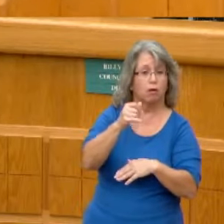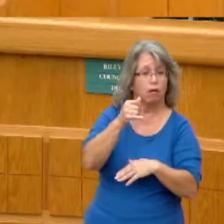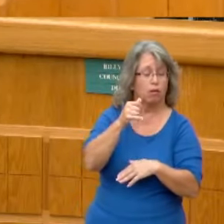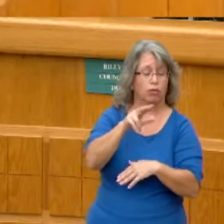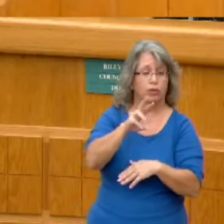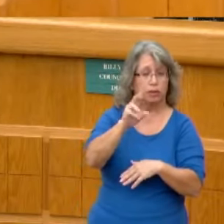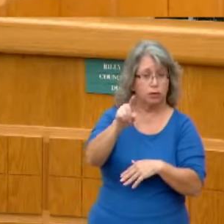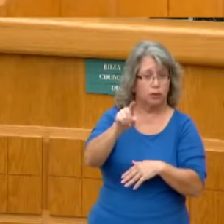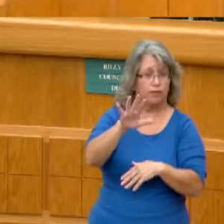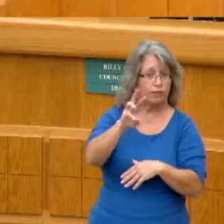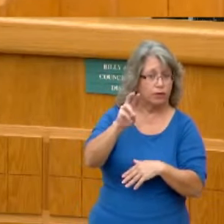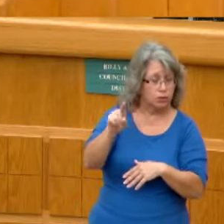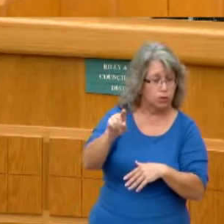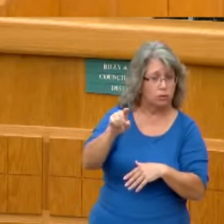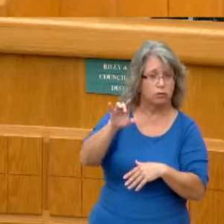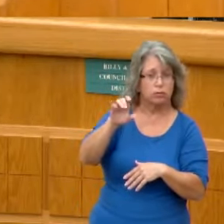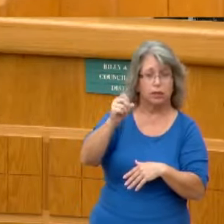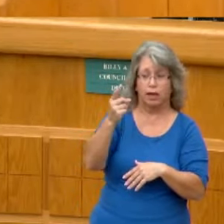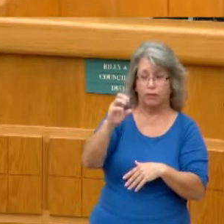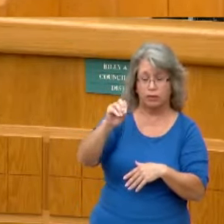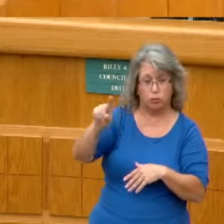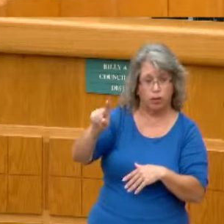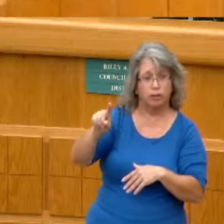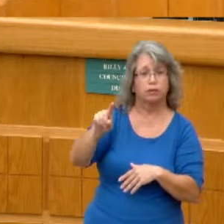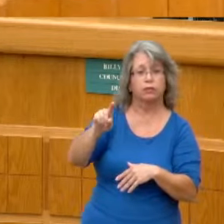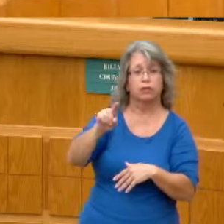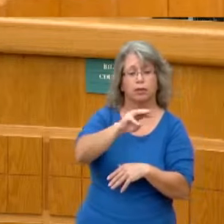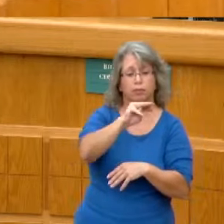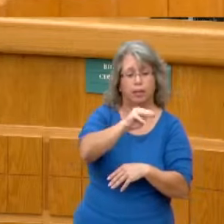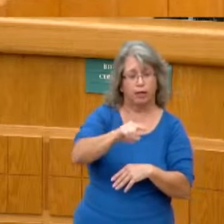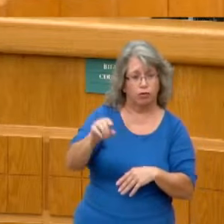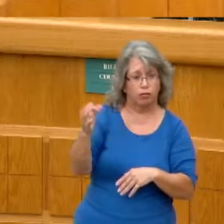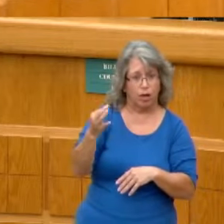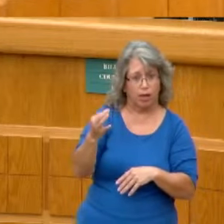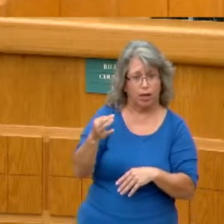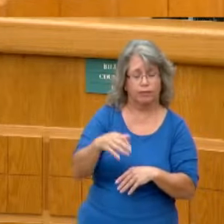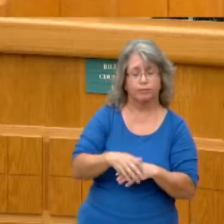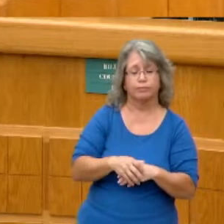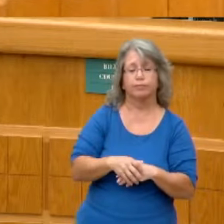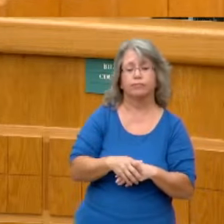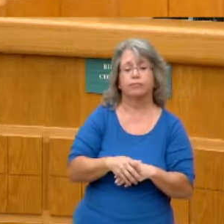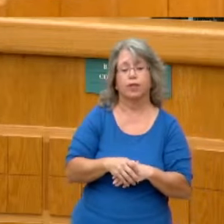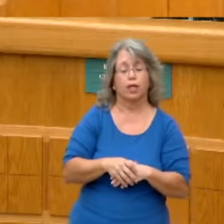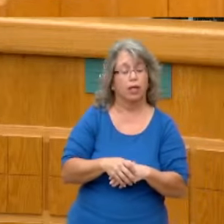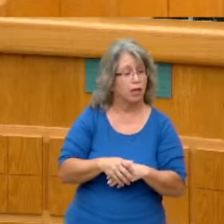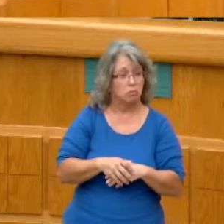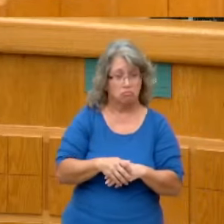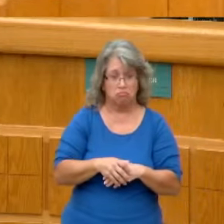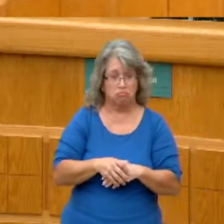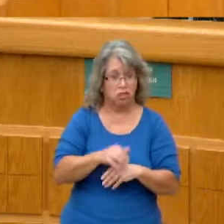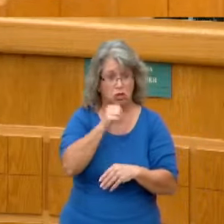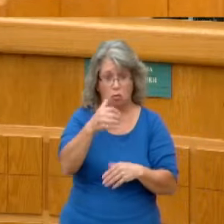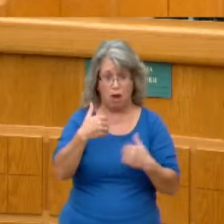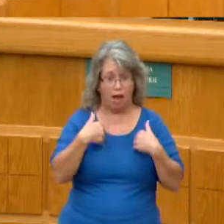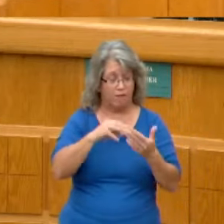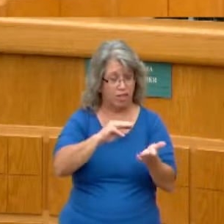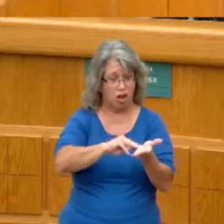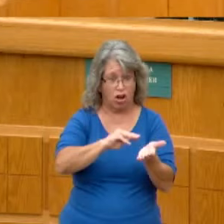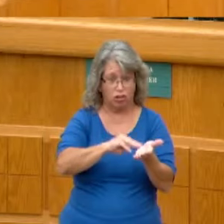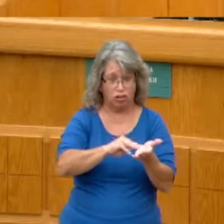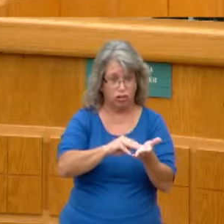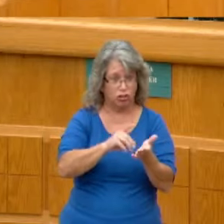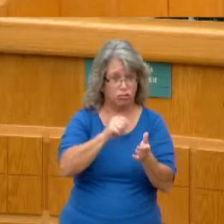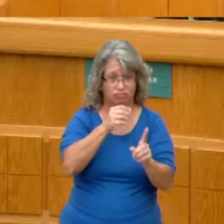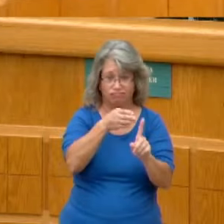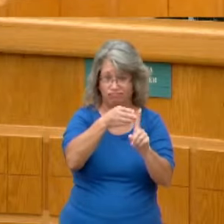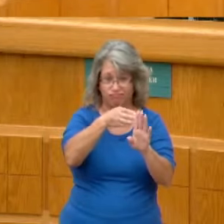361-561-1101 Monday through Friday from 8 a.m. to 5 p.m. And if you do not have a doctor or primary caregiver, you